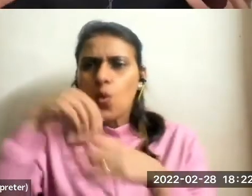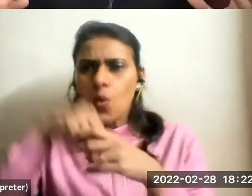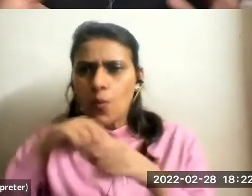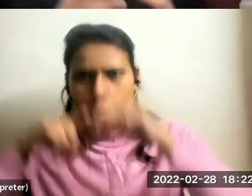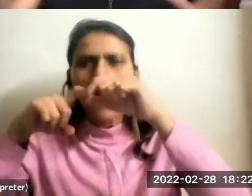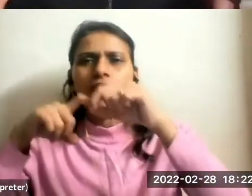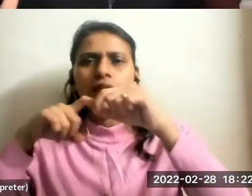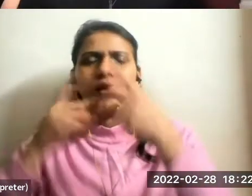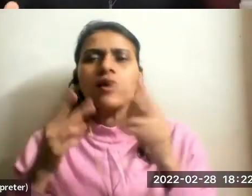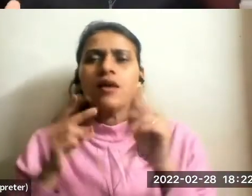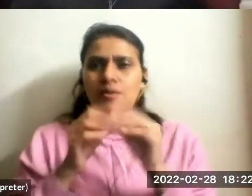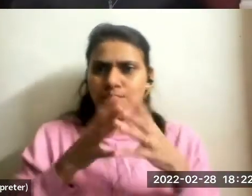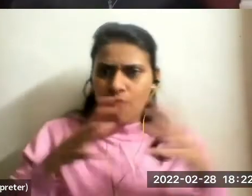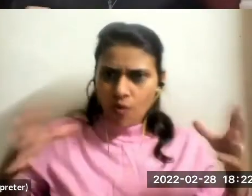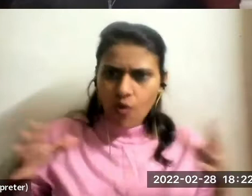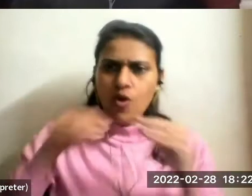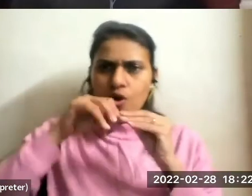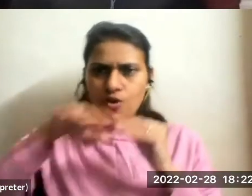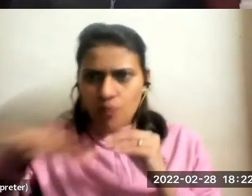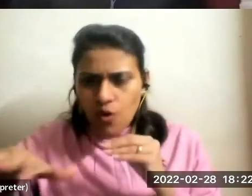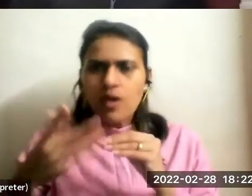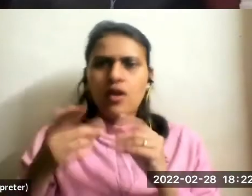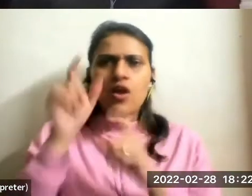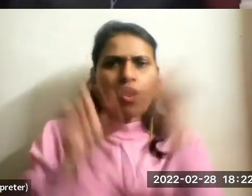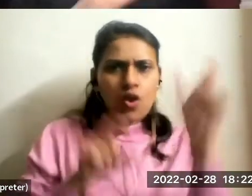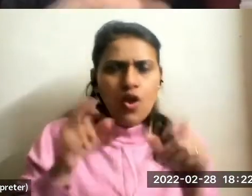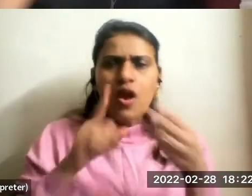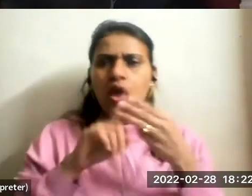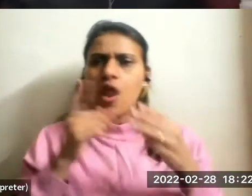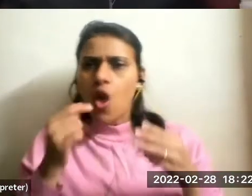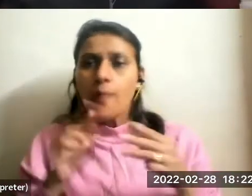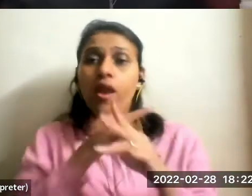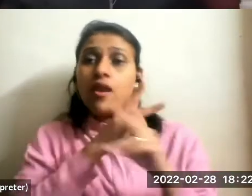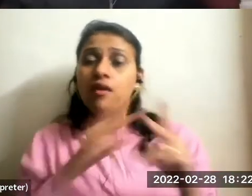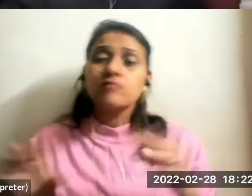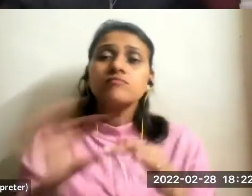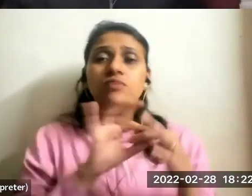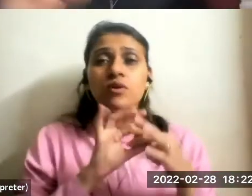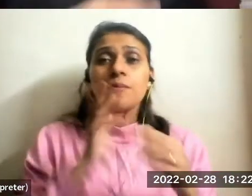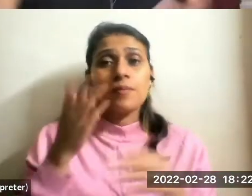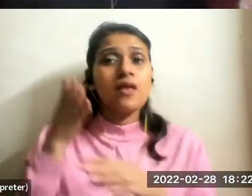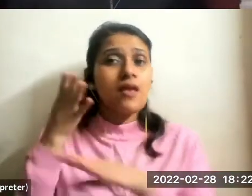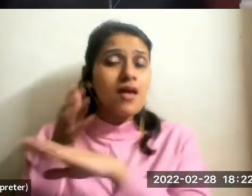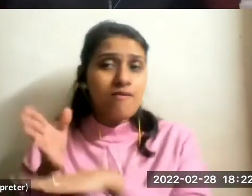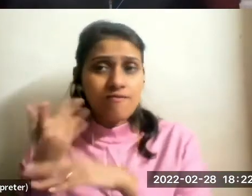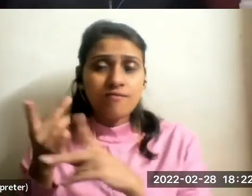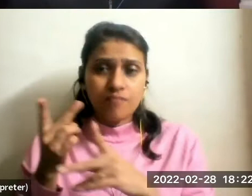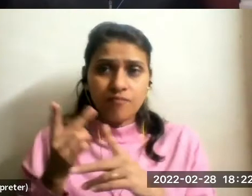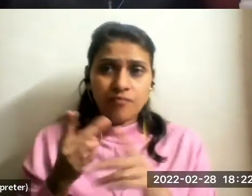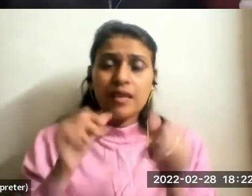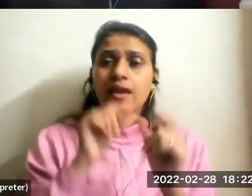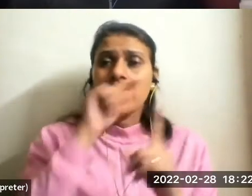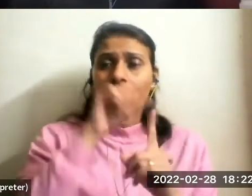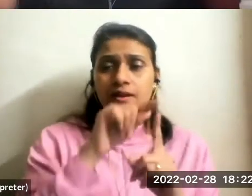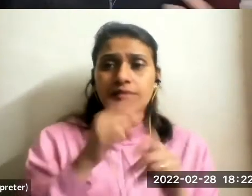including expanding on the notion of individual autonomy. And then addressing other harms by, say, having an AI-specific